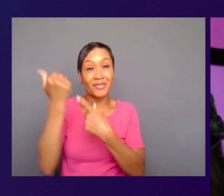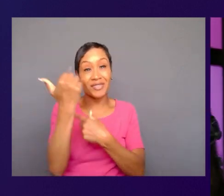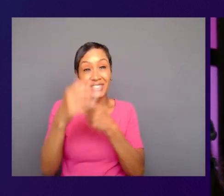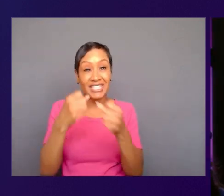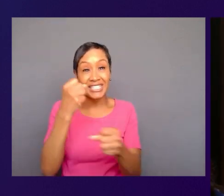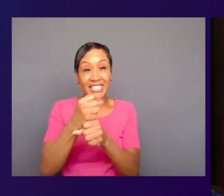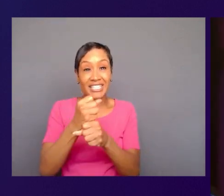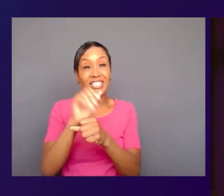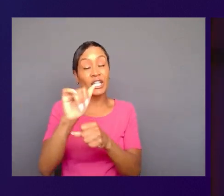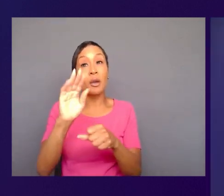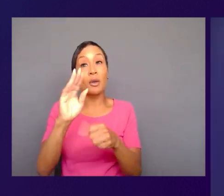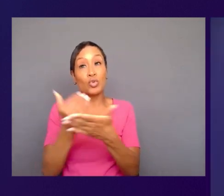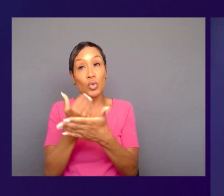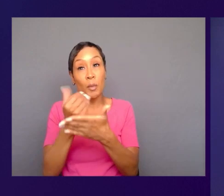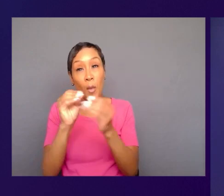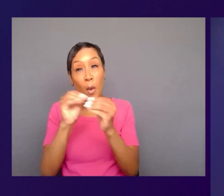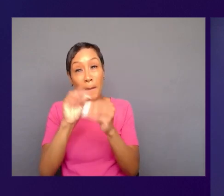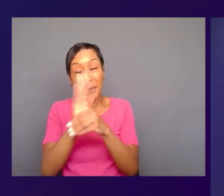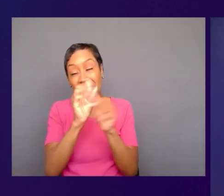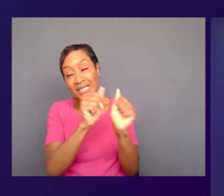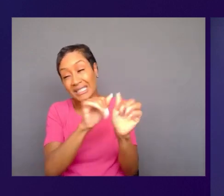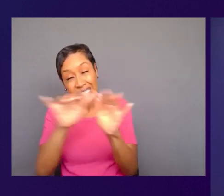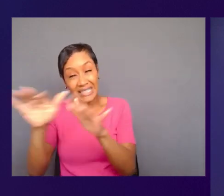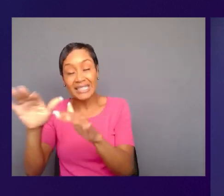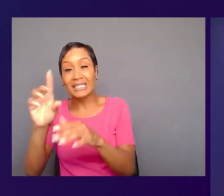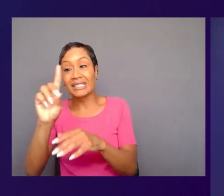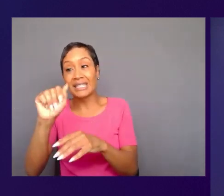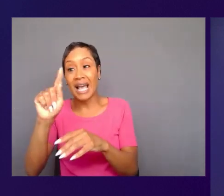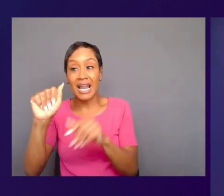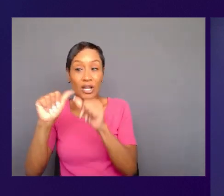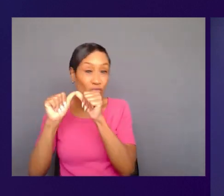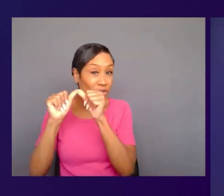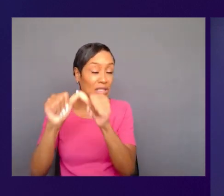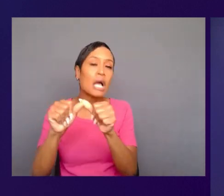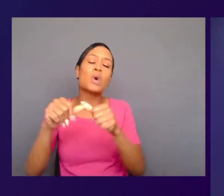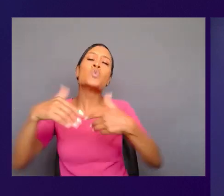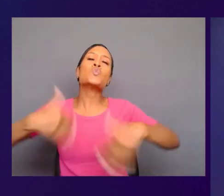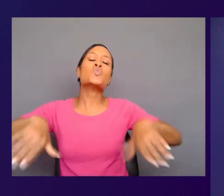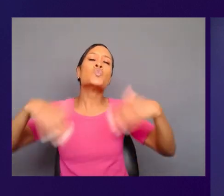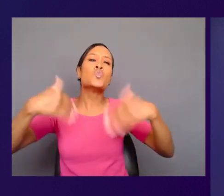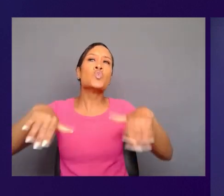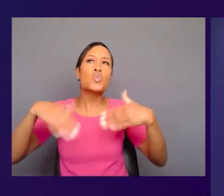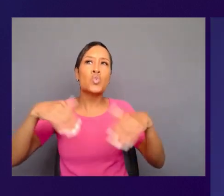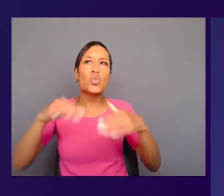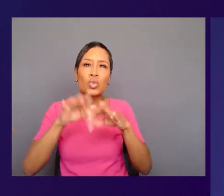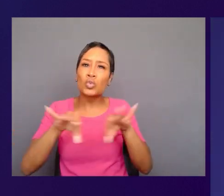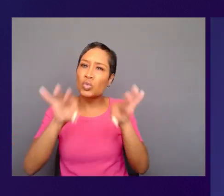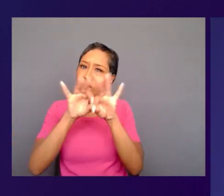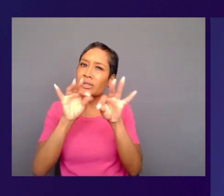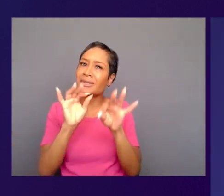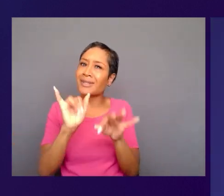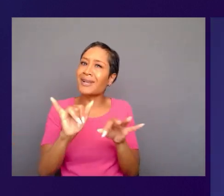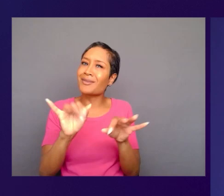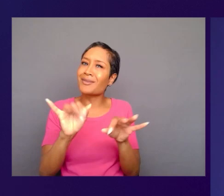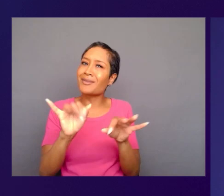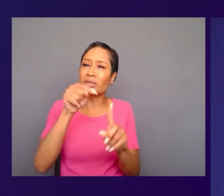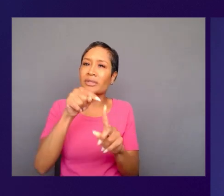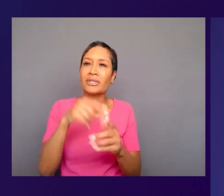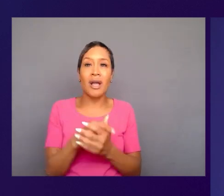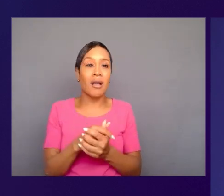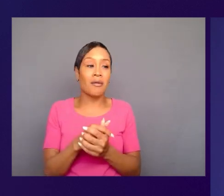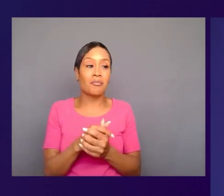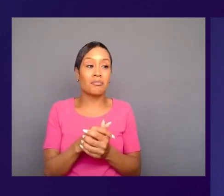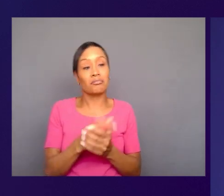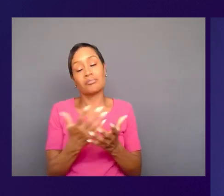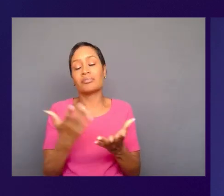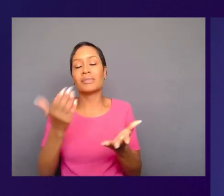their businesses to the cloud, of course, data resiliency becomes a very crucial aspect and arguably one of the more important ones. Back with you again. My